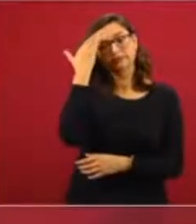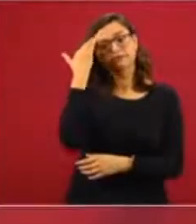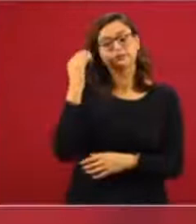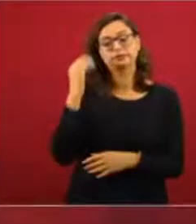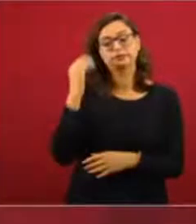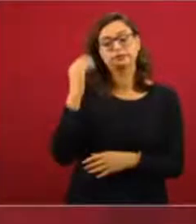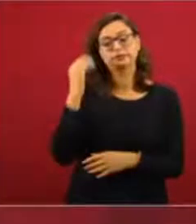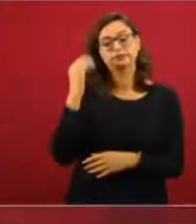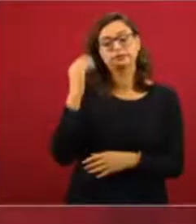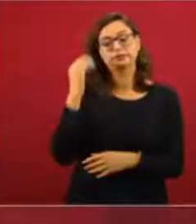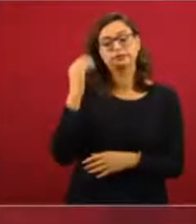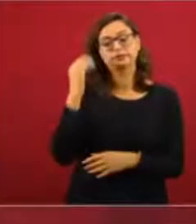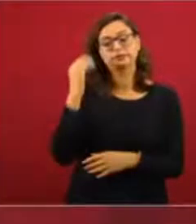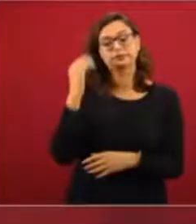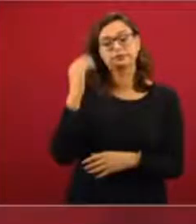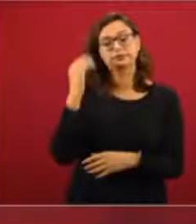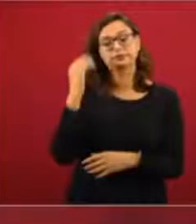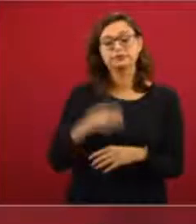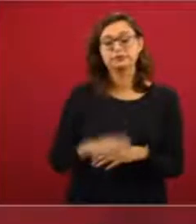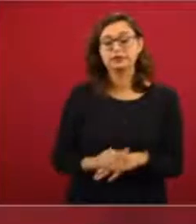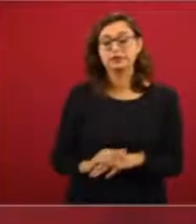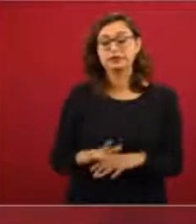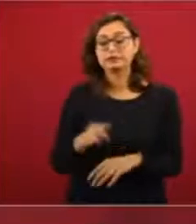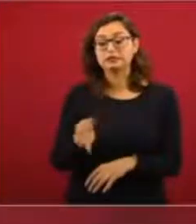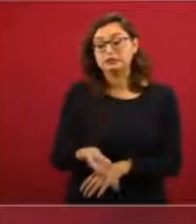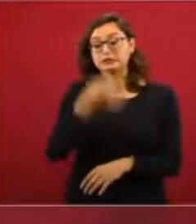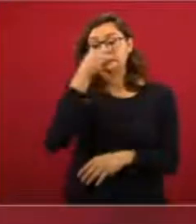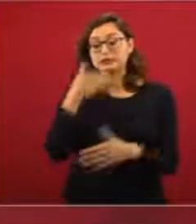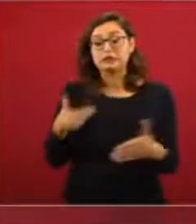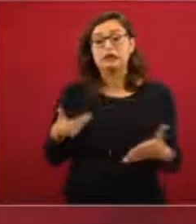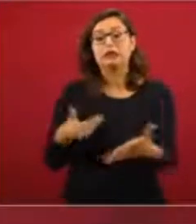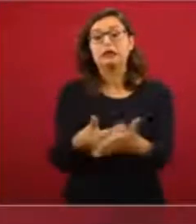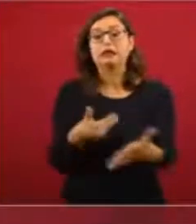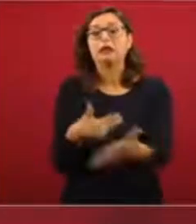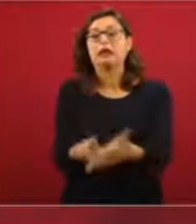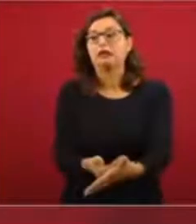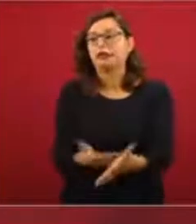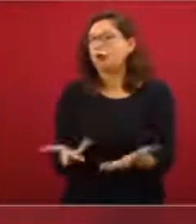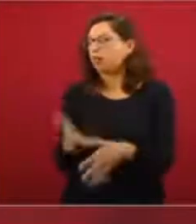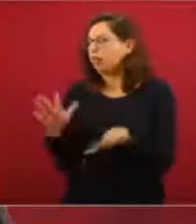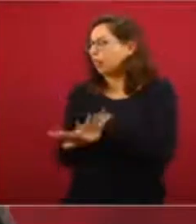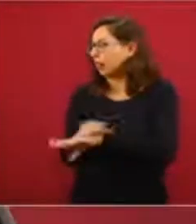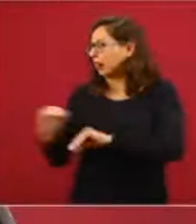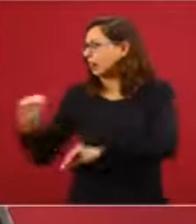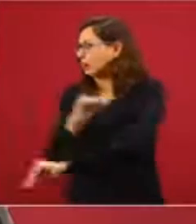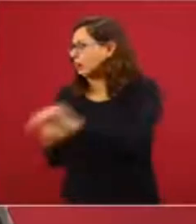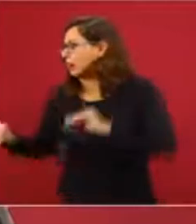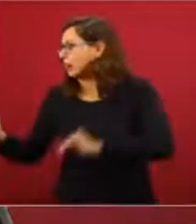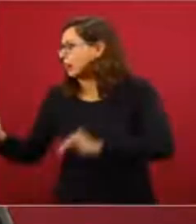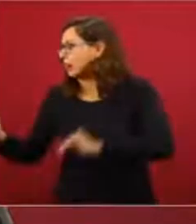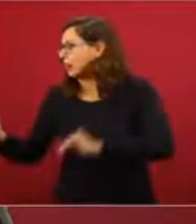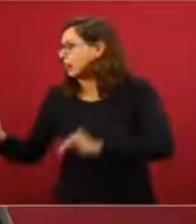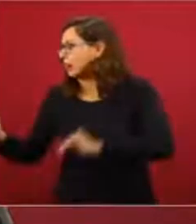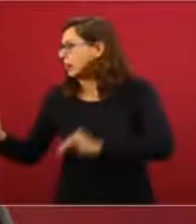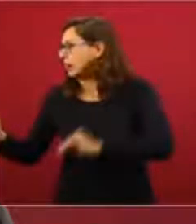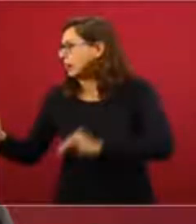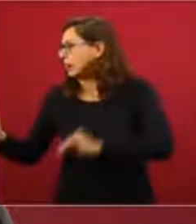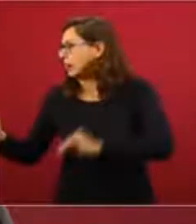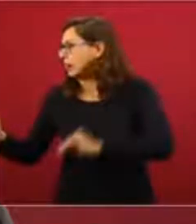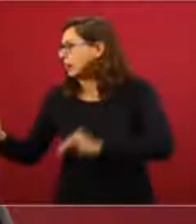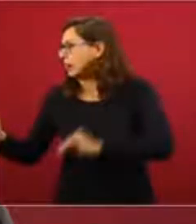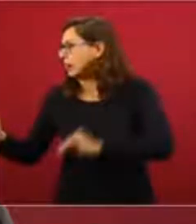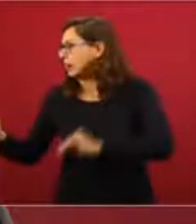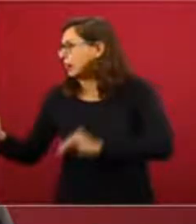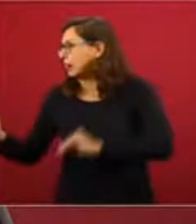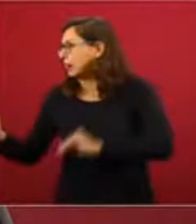última hora at the last moment por los cargos, no es triunfar a toda costa. in order to have